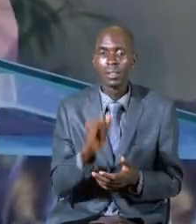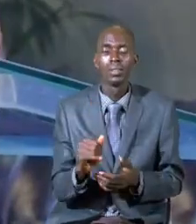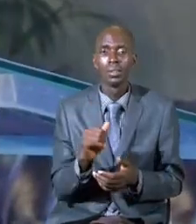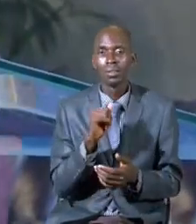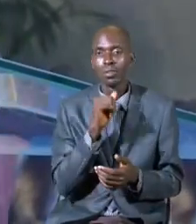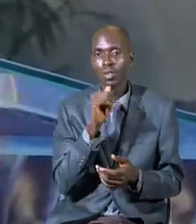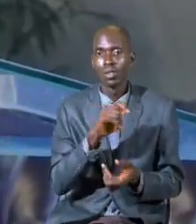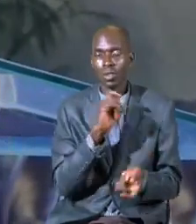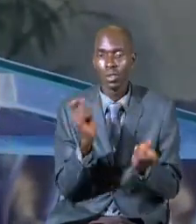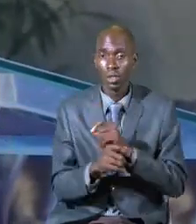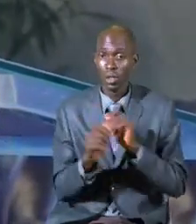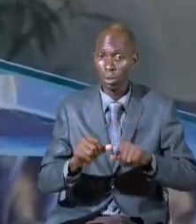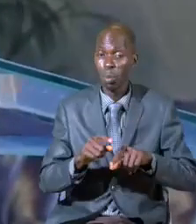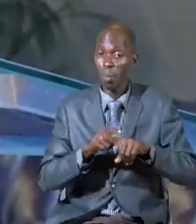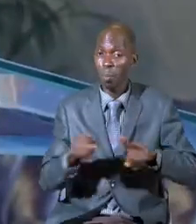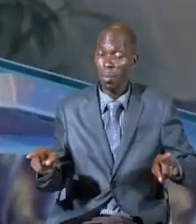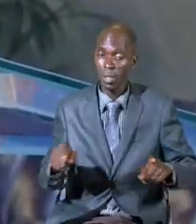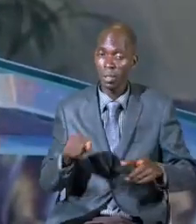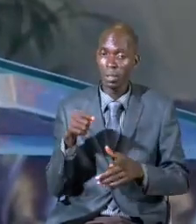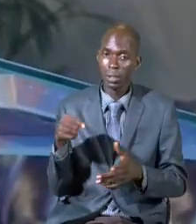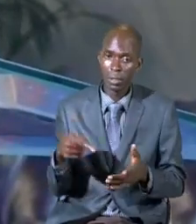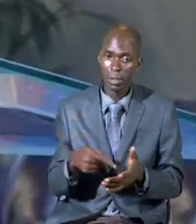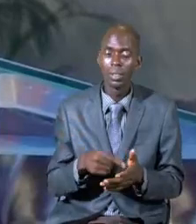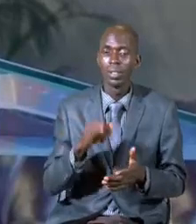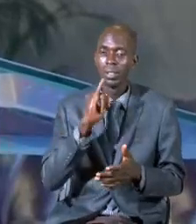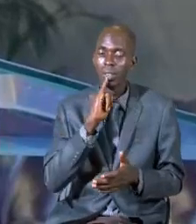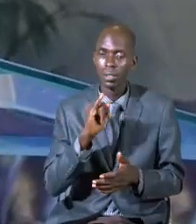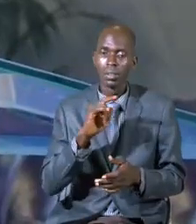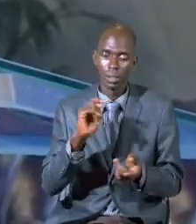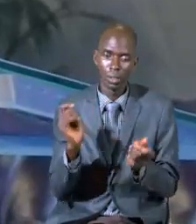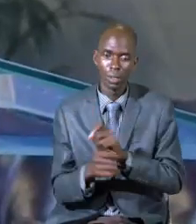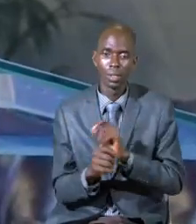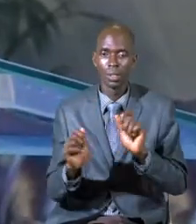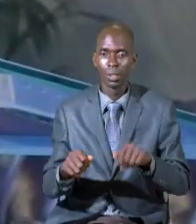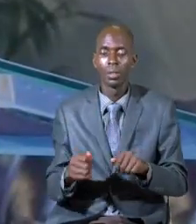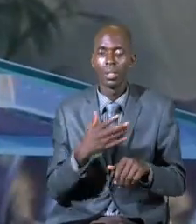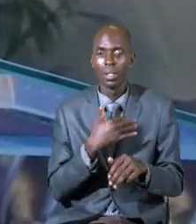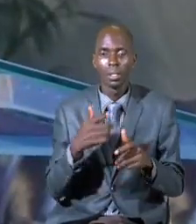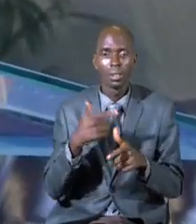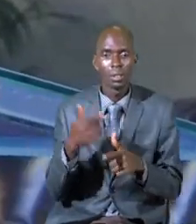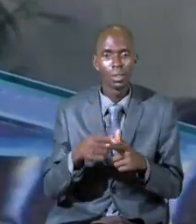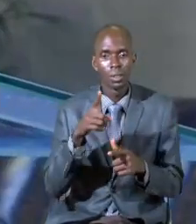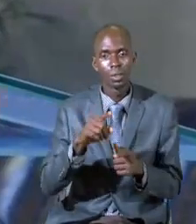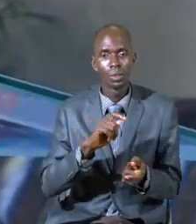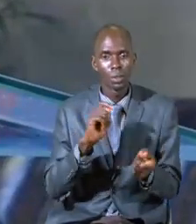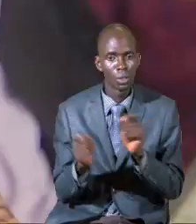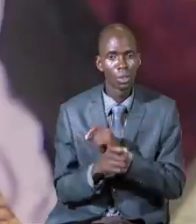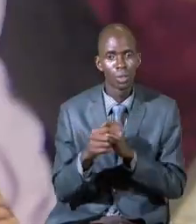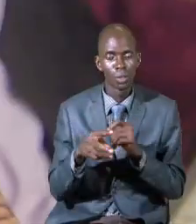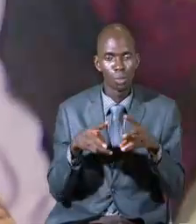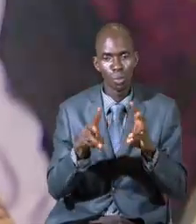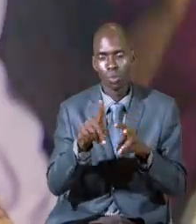is changeable. And then you change the way you look at life. You will climb